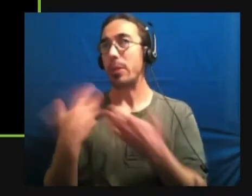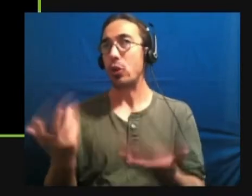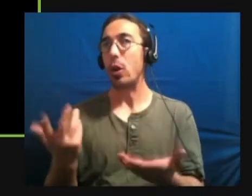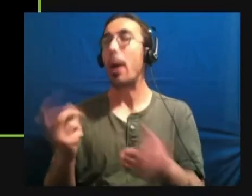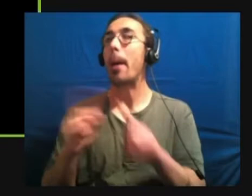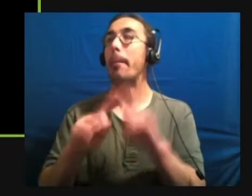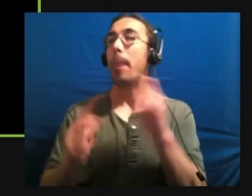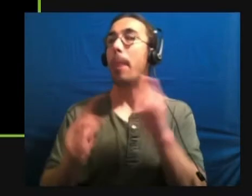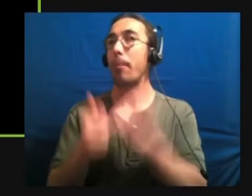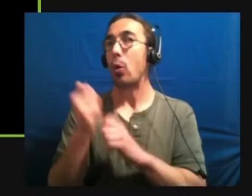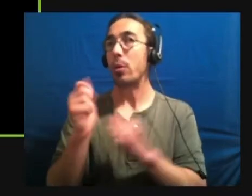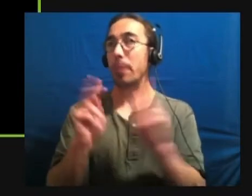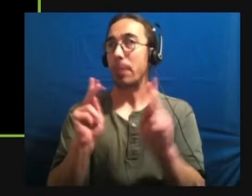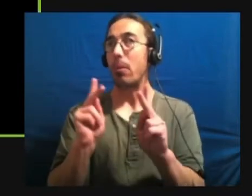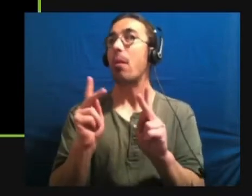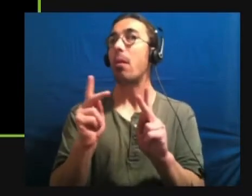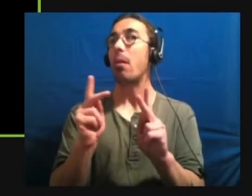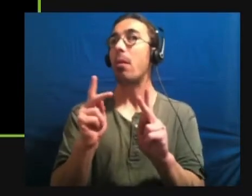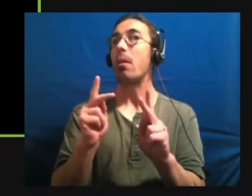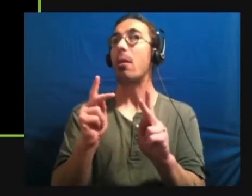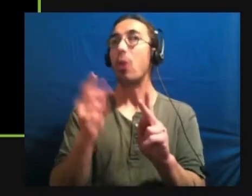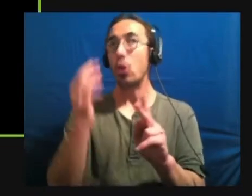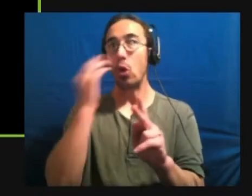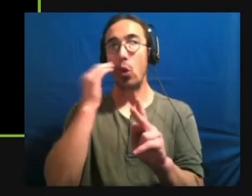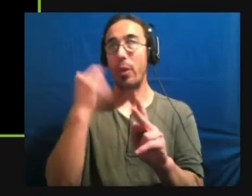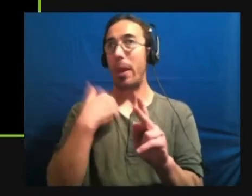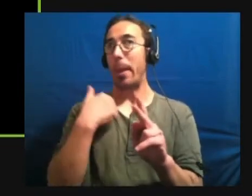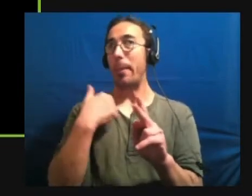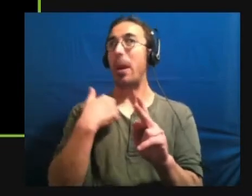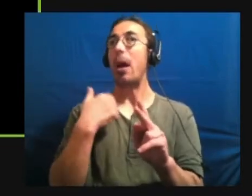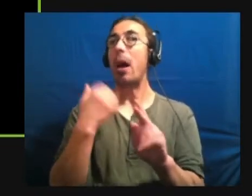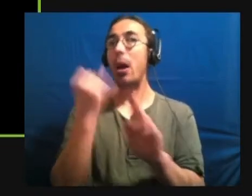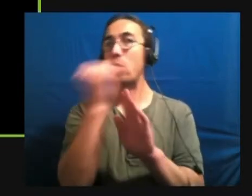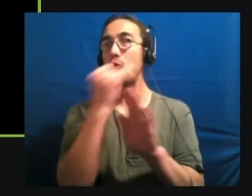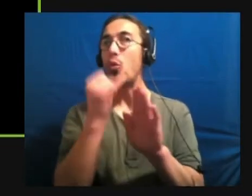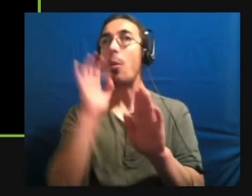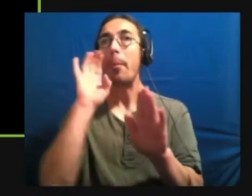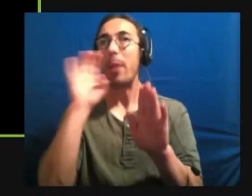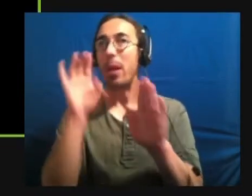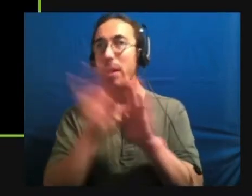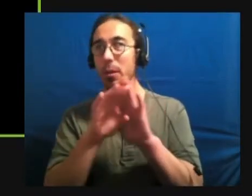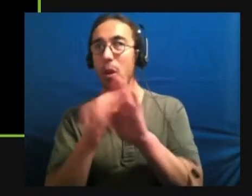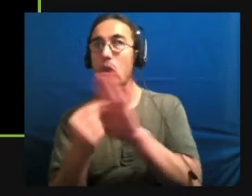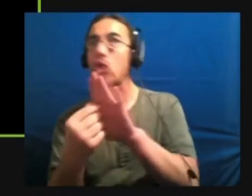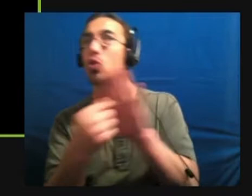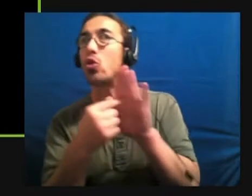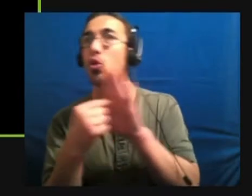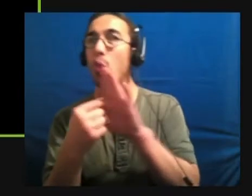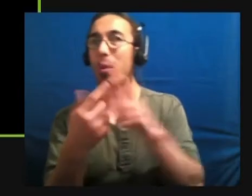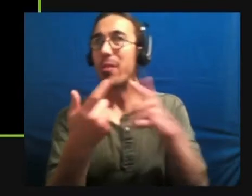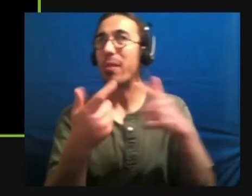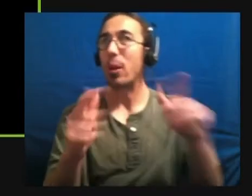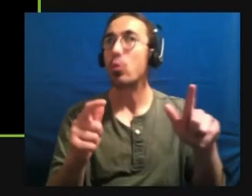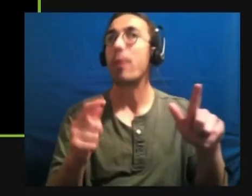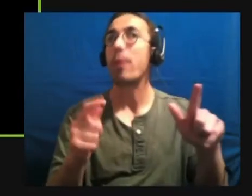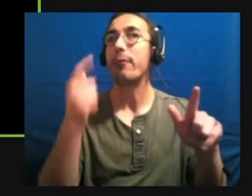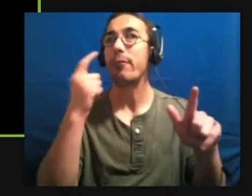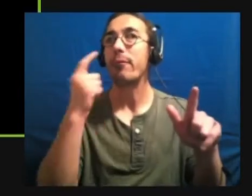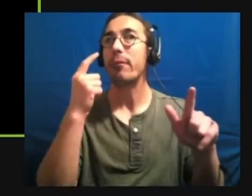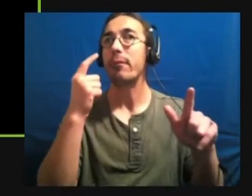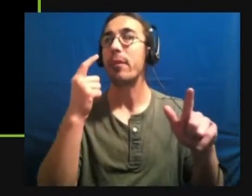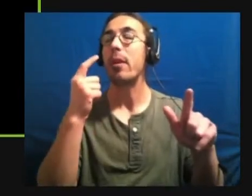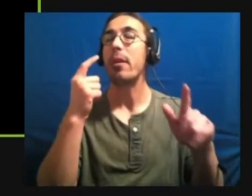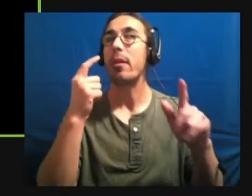associate with me is illustration and creating visual languages for some of the